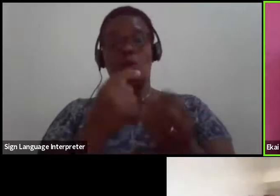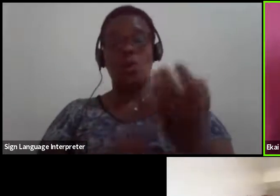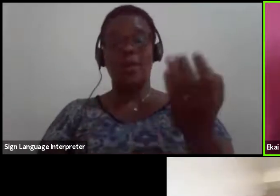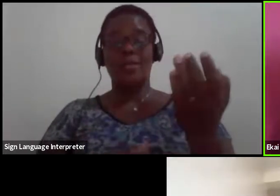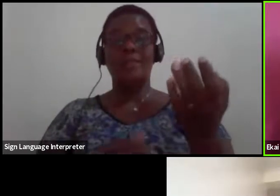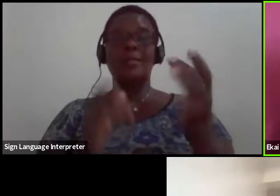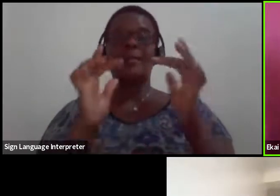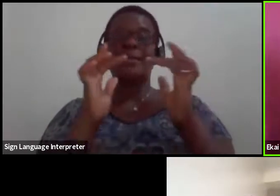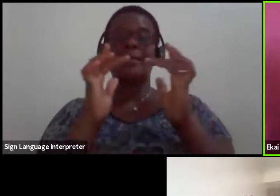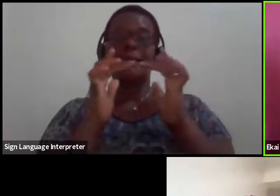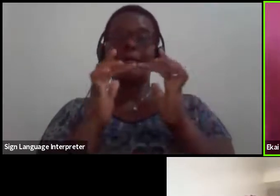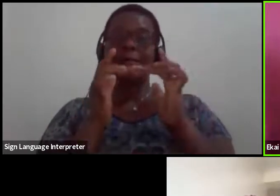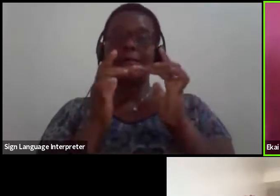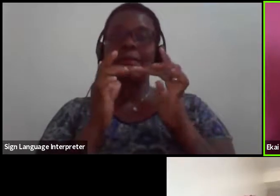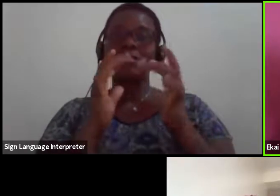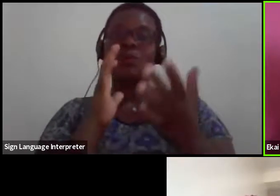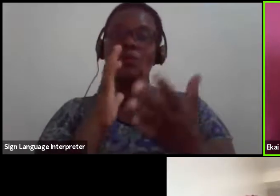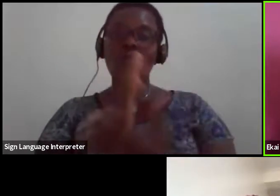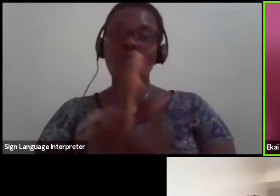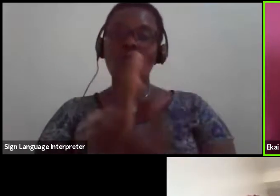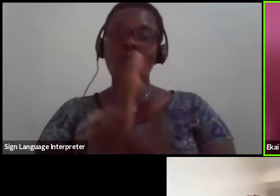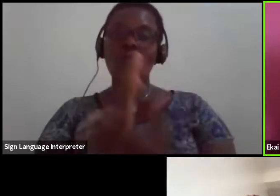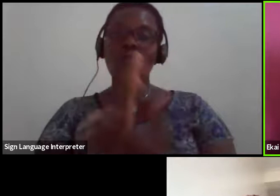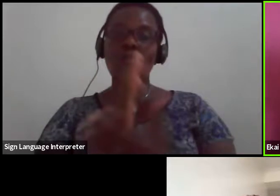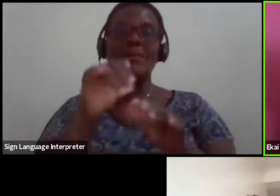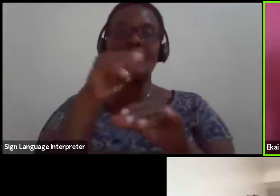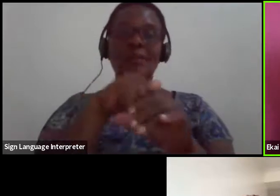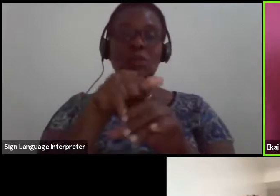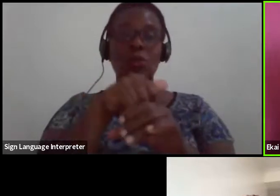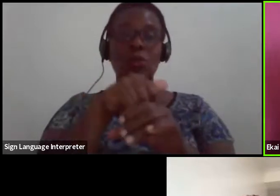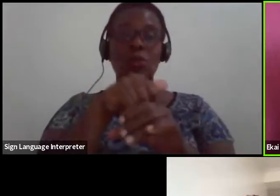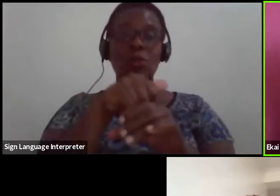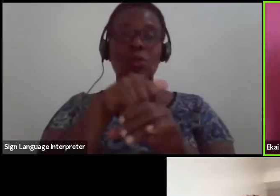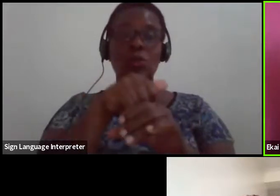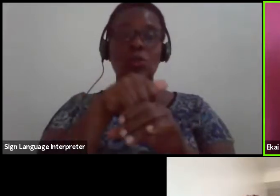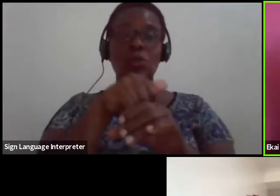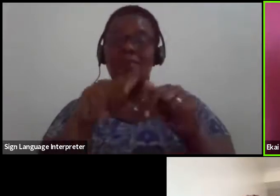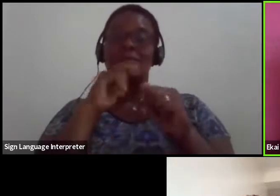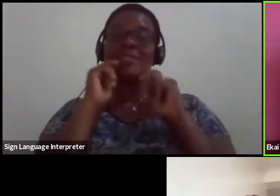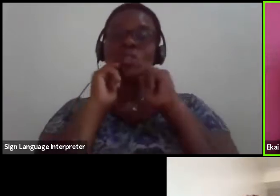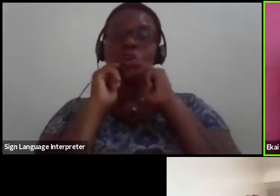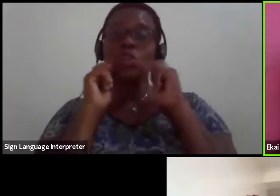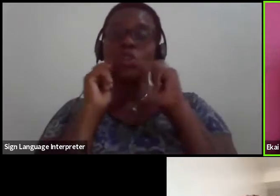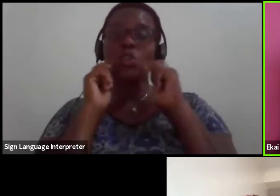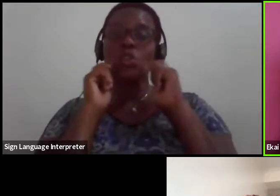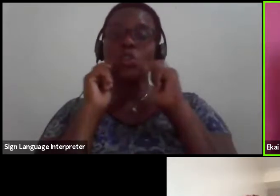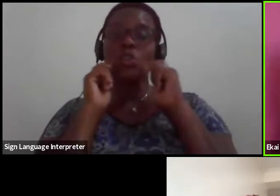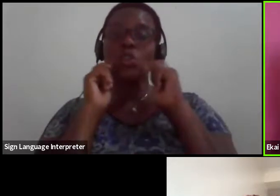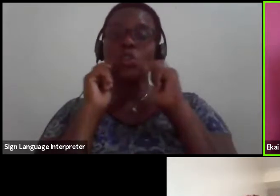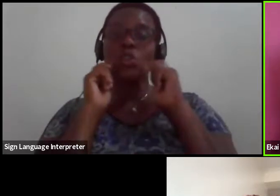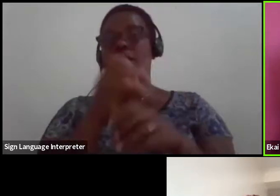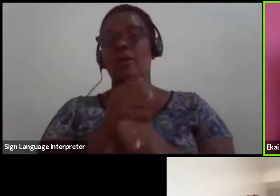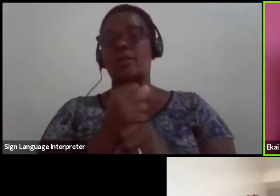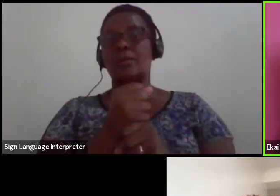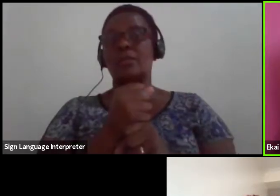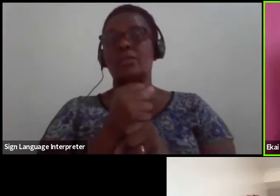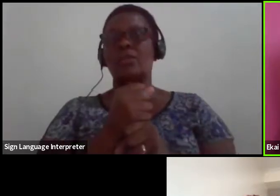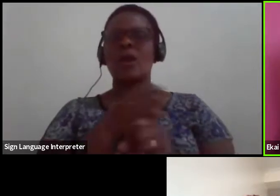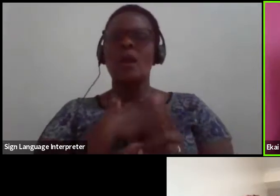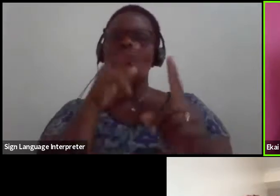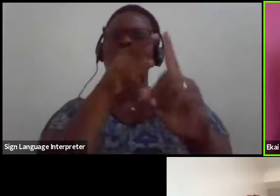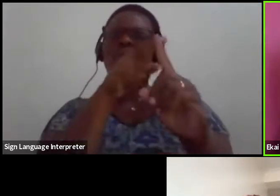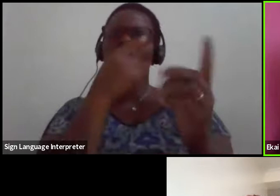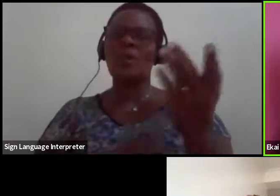inclusion as an organization, a social enterprise, and our goal as Paradigm Initiative is to see an